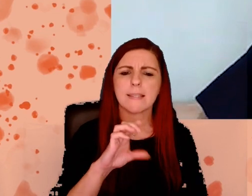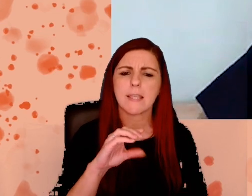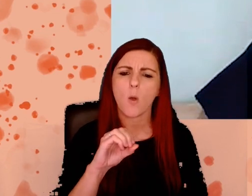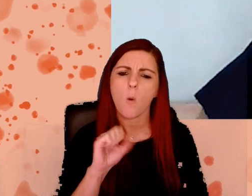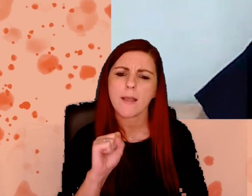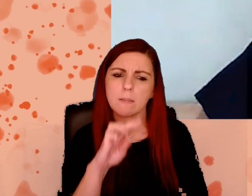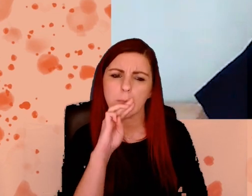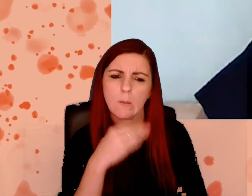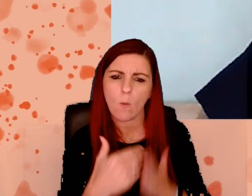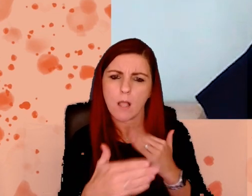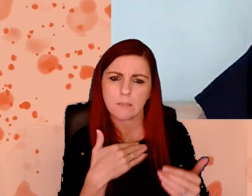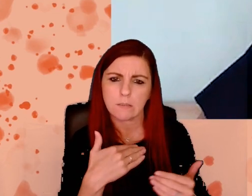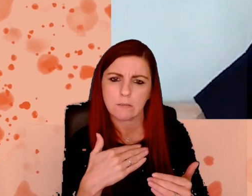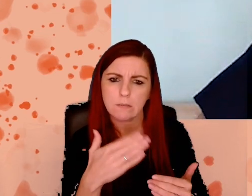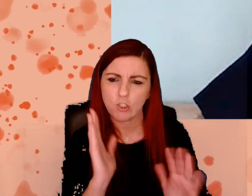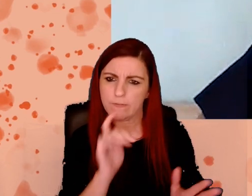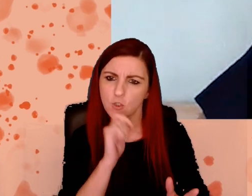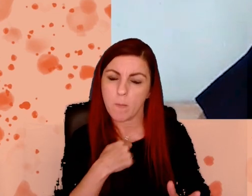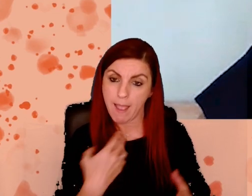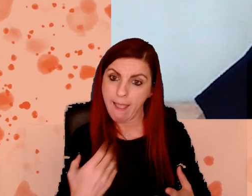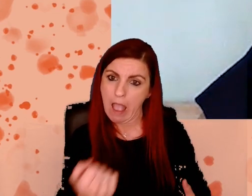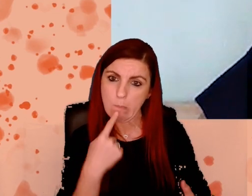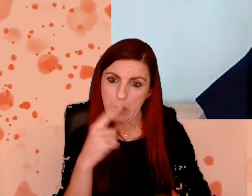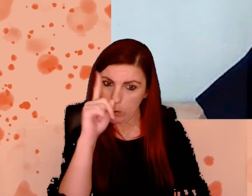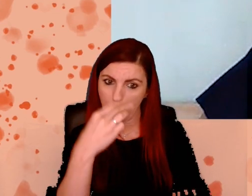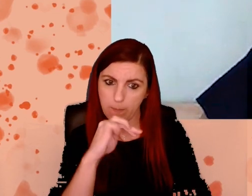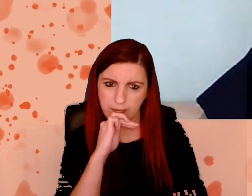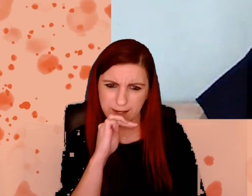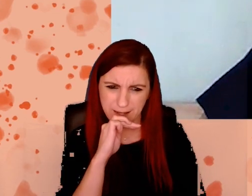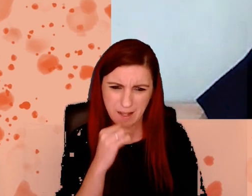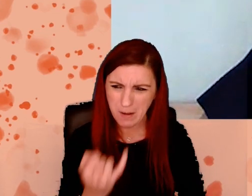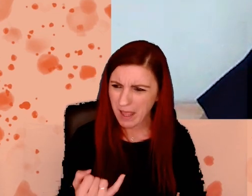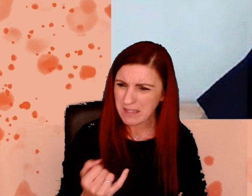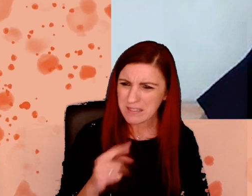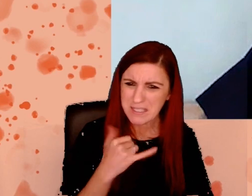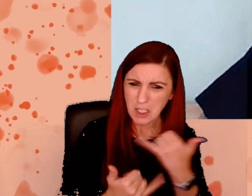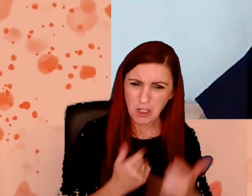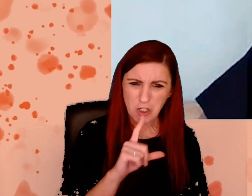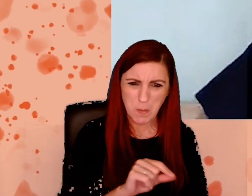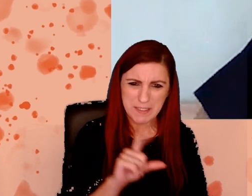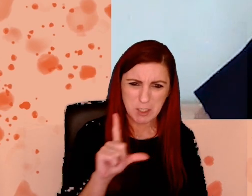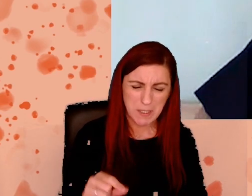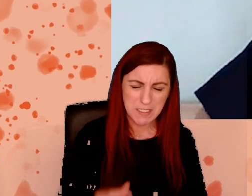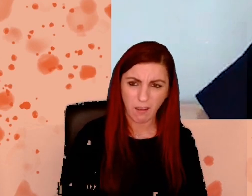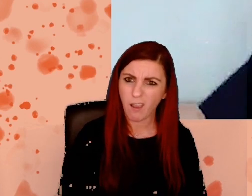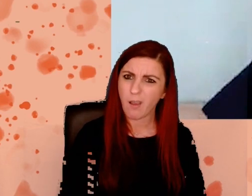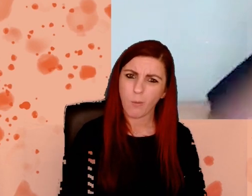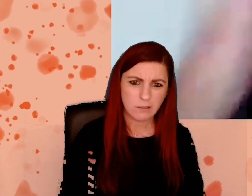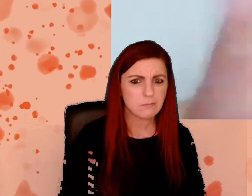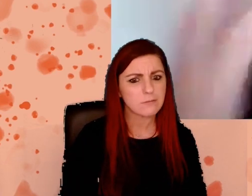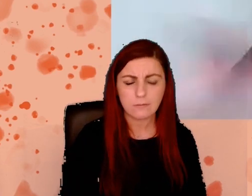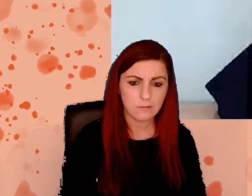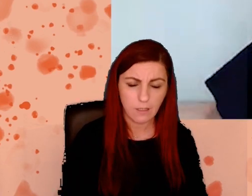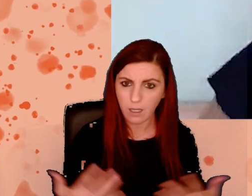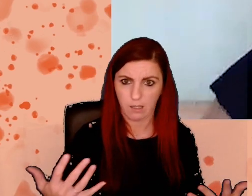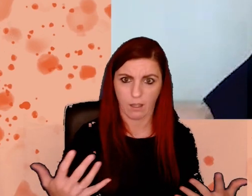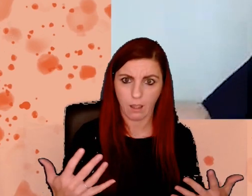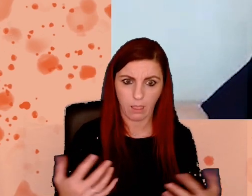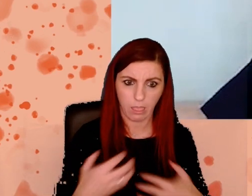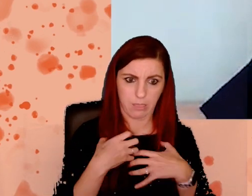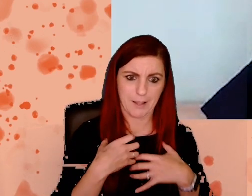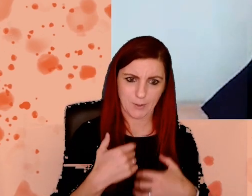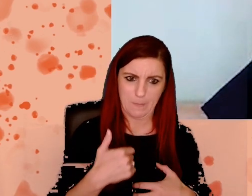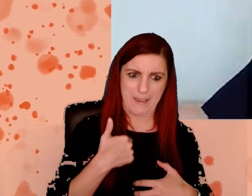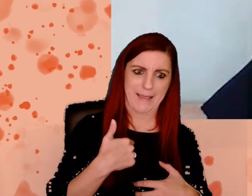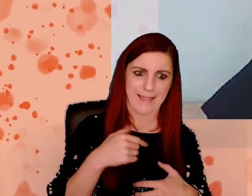anyway? I was just told I have it. And I'm thinking, you know, this is 2020. I just, it's incredulous to me that